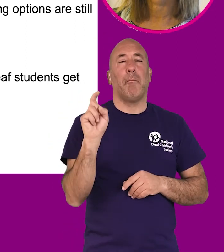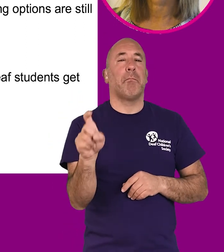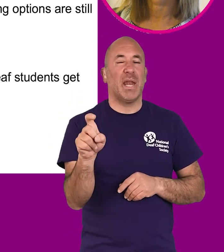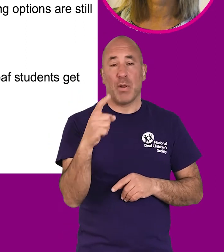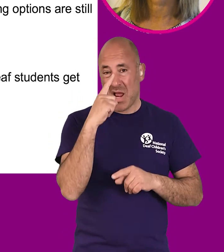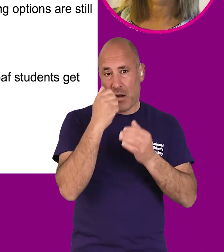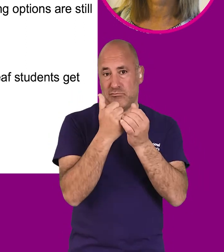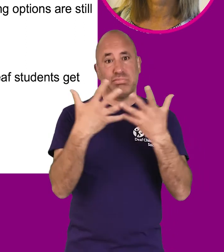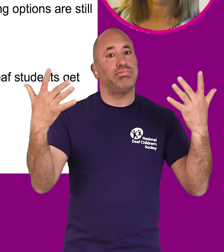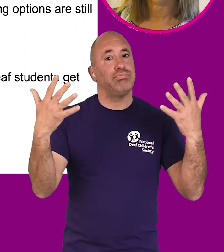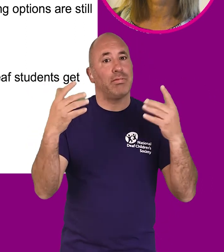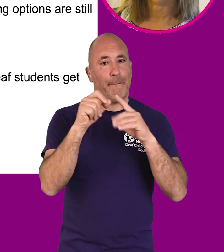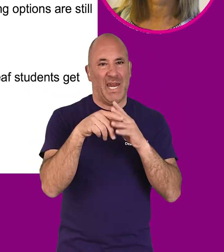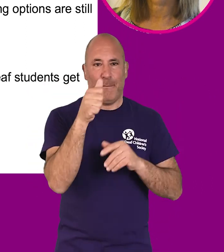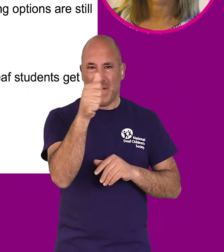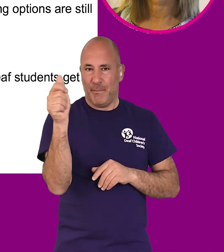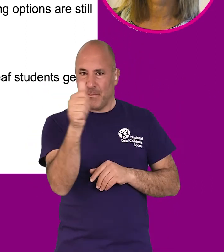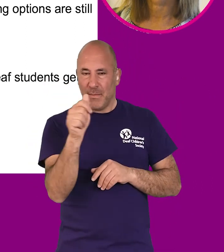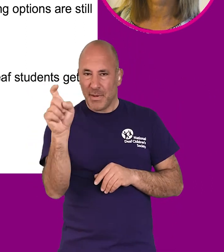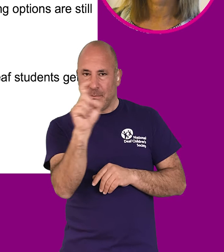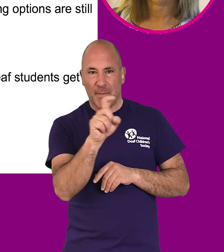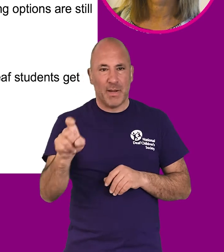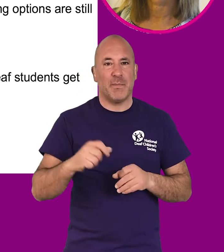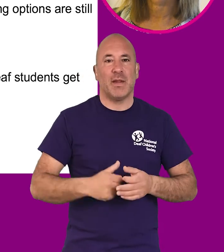Mostly it will just be 2 as a maximum.